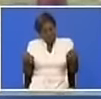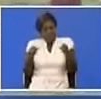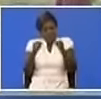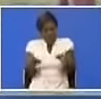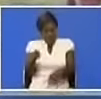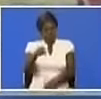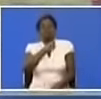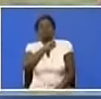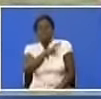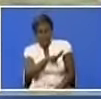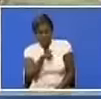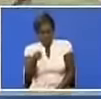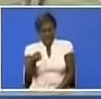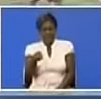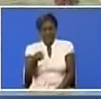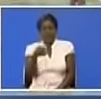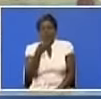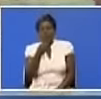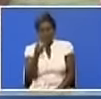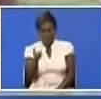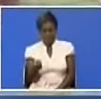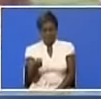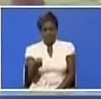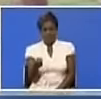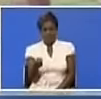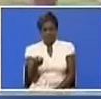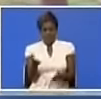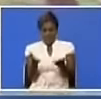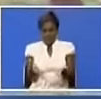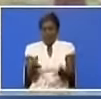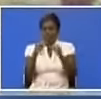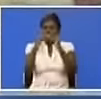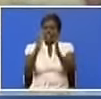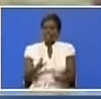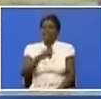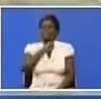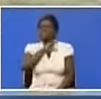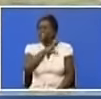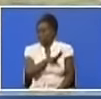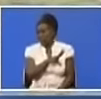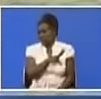shouted at. Huyo ndio Kevin Kagura. Na mwalimu sasa ndio alishout.